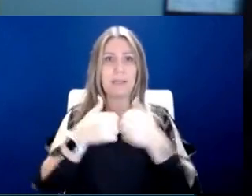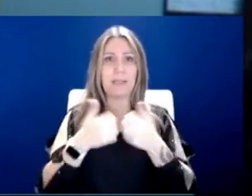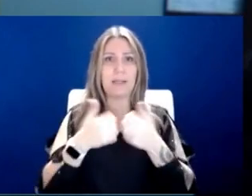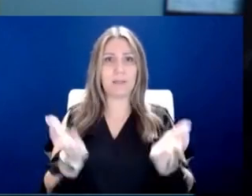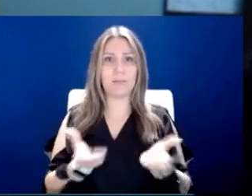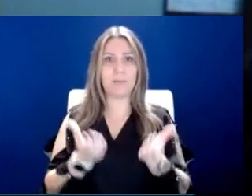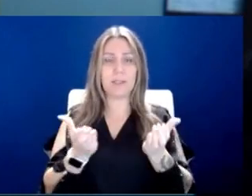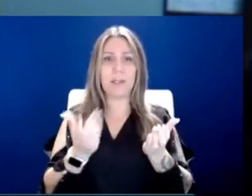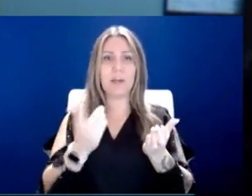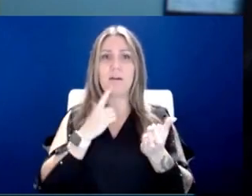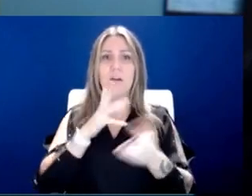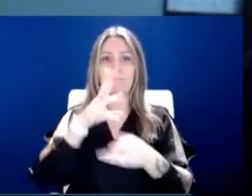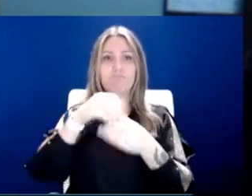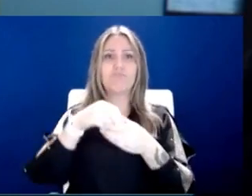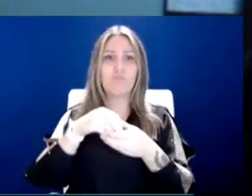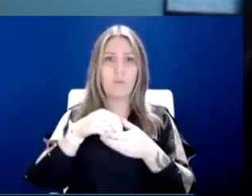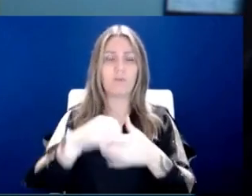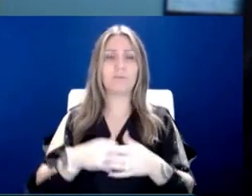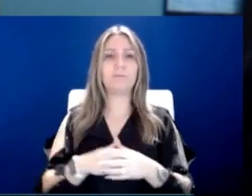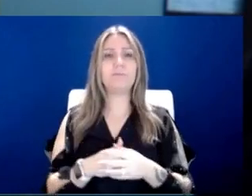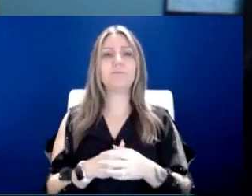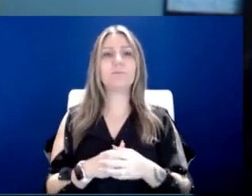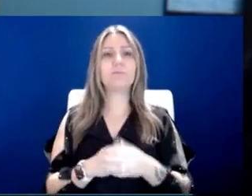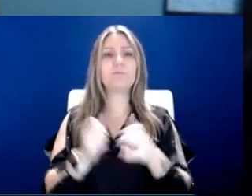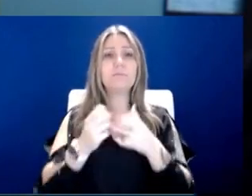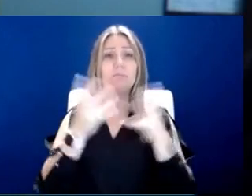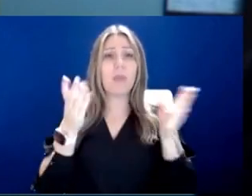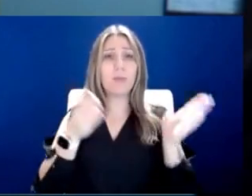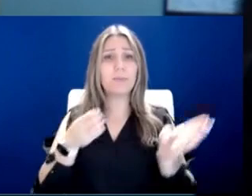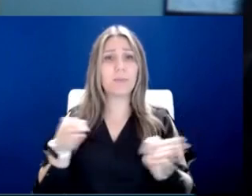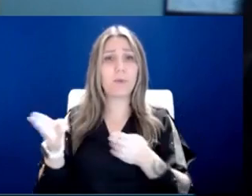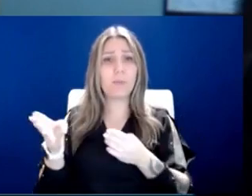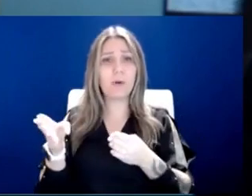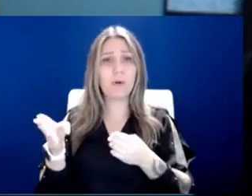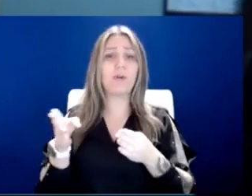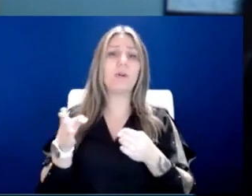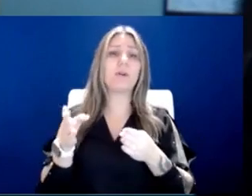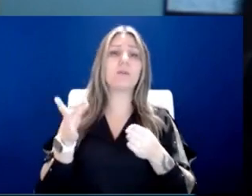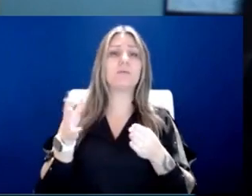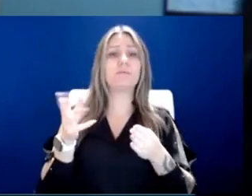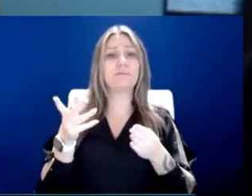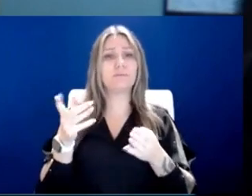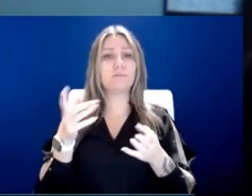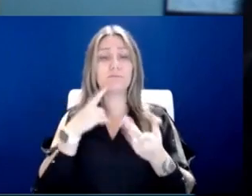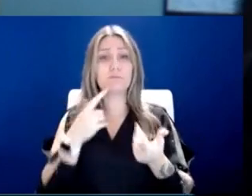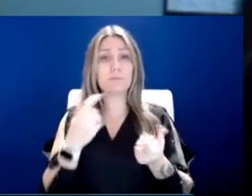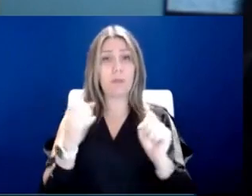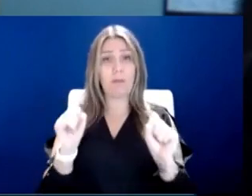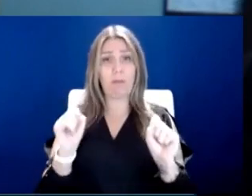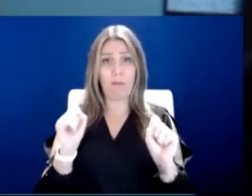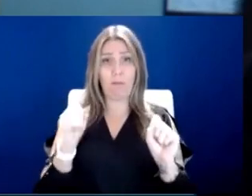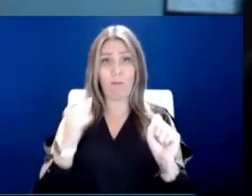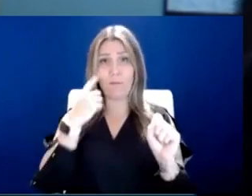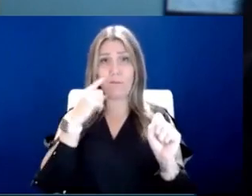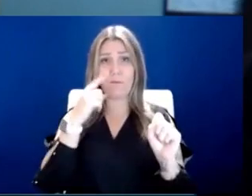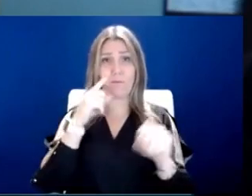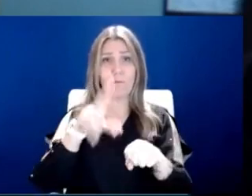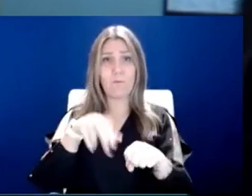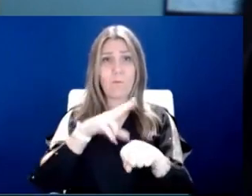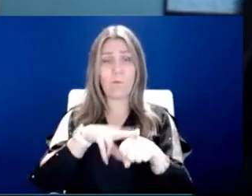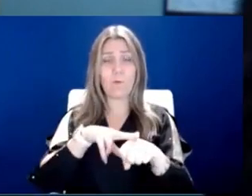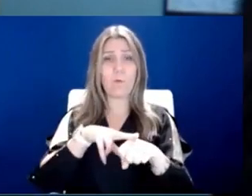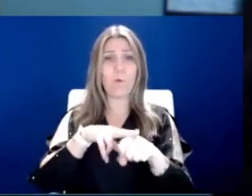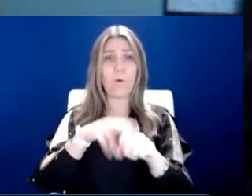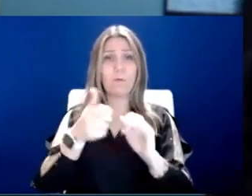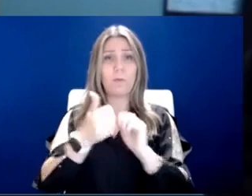been involved with, and the amount of preparation and efforts that go into just normal competition, and then you add the